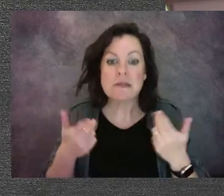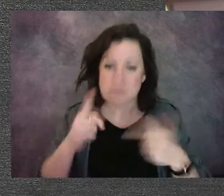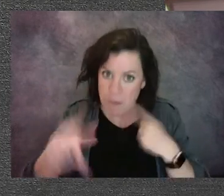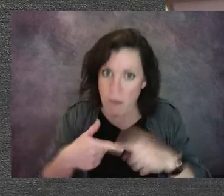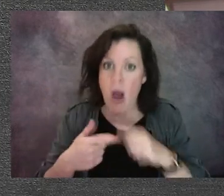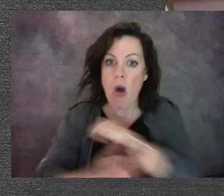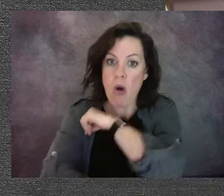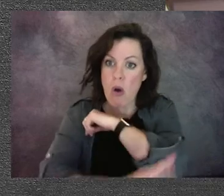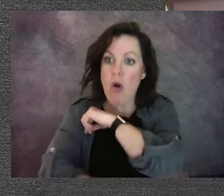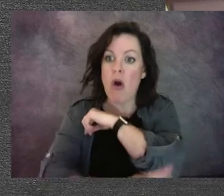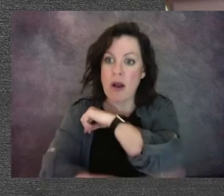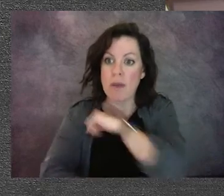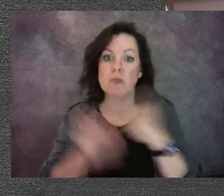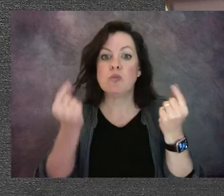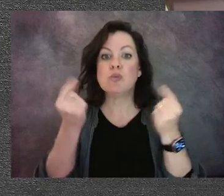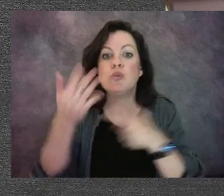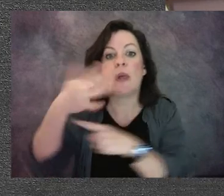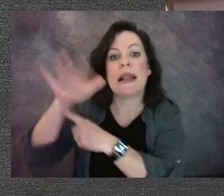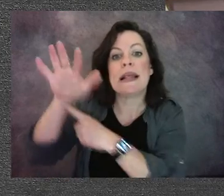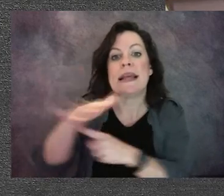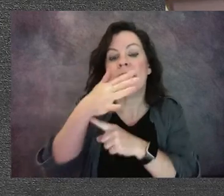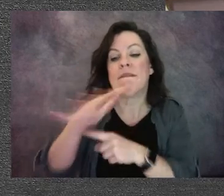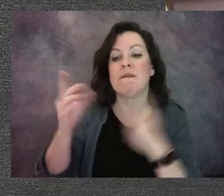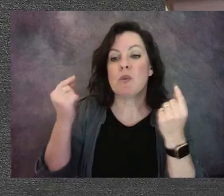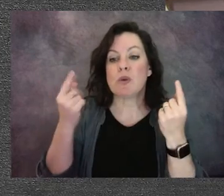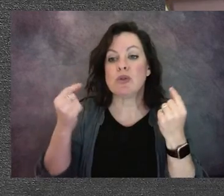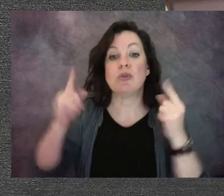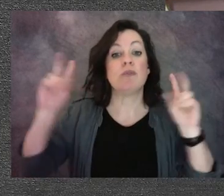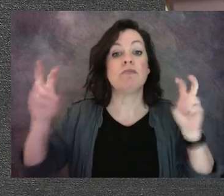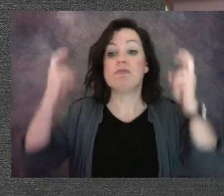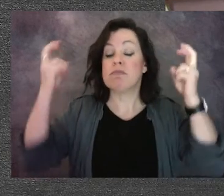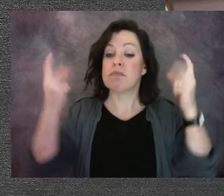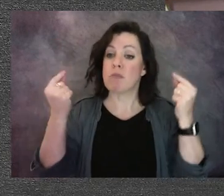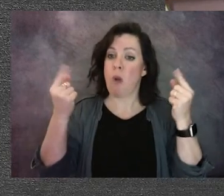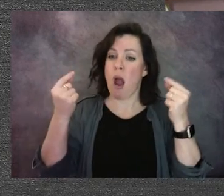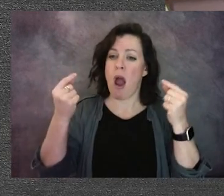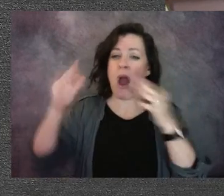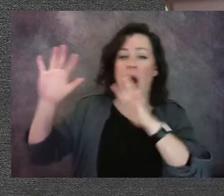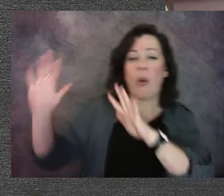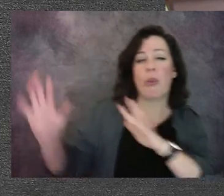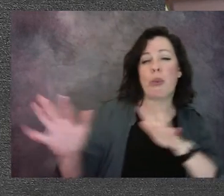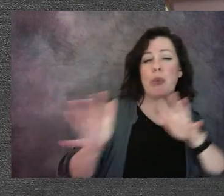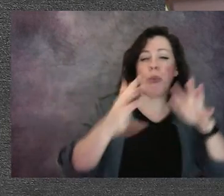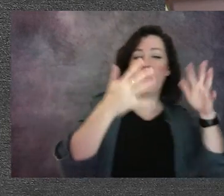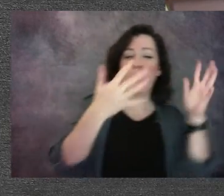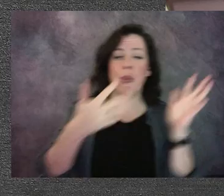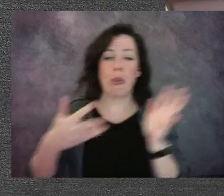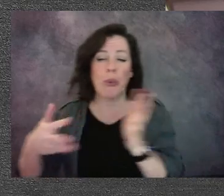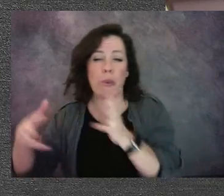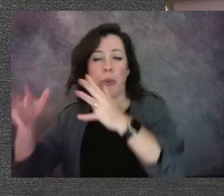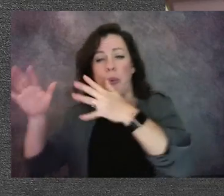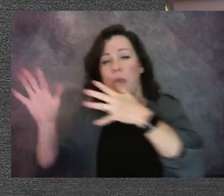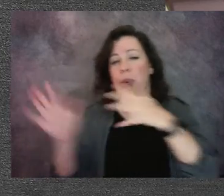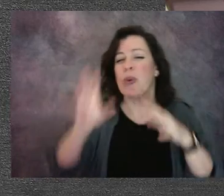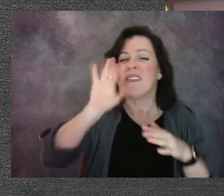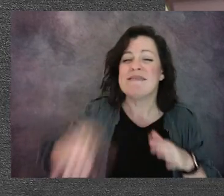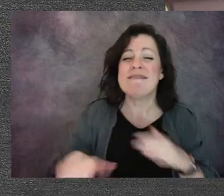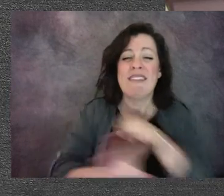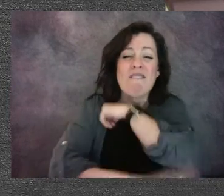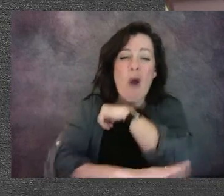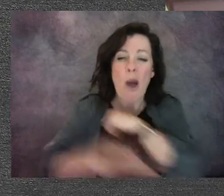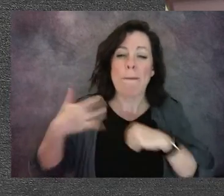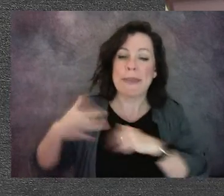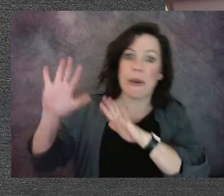Uh-huh. About autumn leaves? Mm-hmm. Okay, the first line goes, autumn winds begin to blow. And then we go like this. Okay.